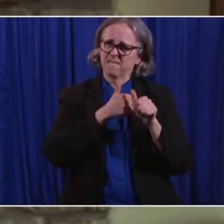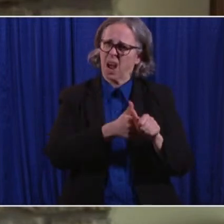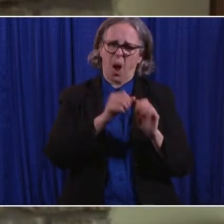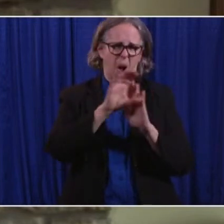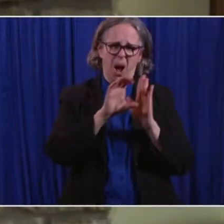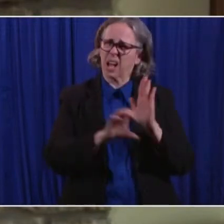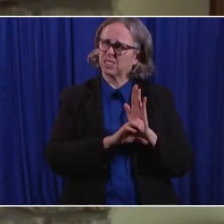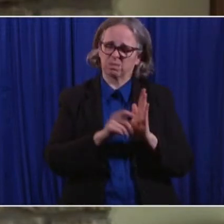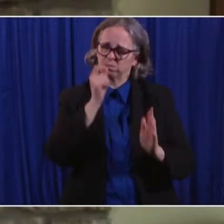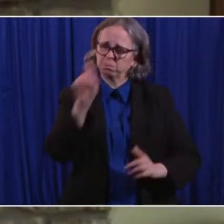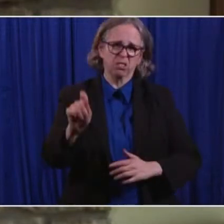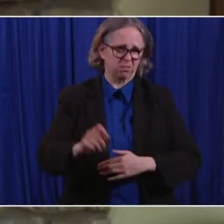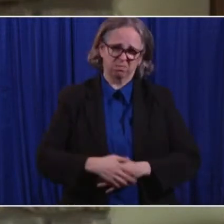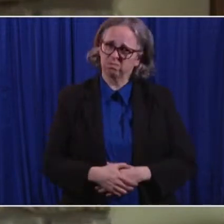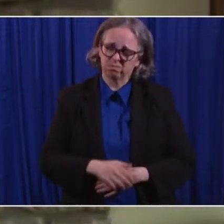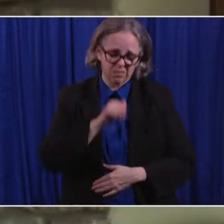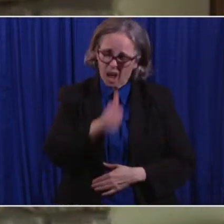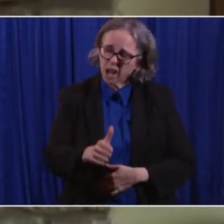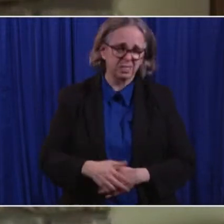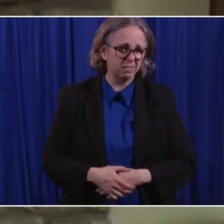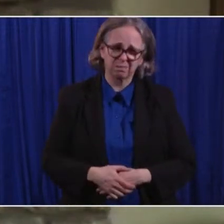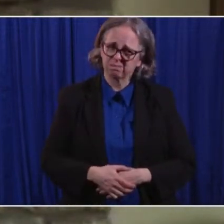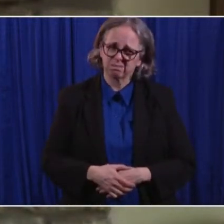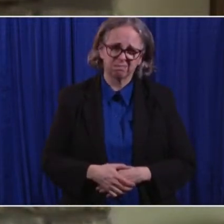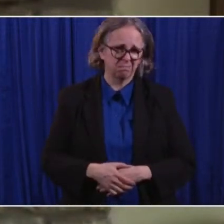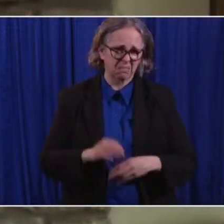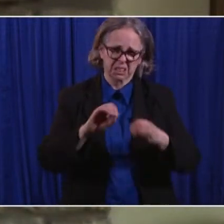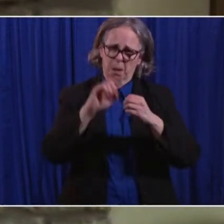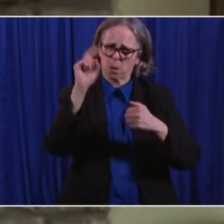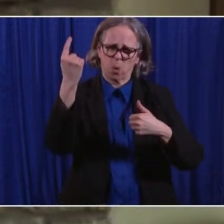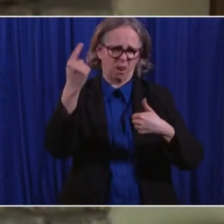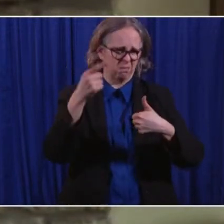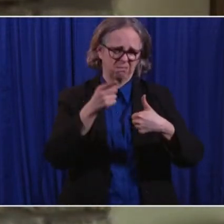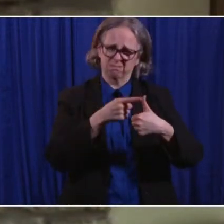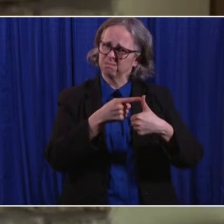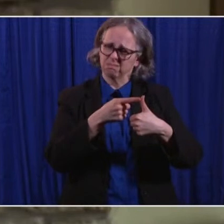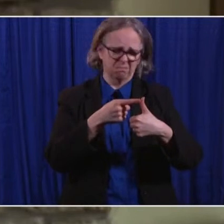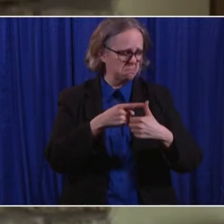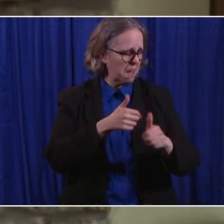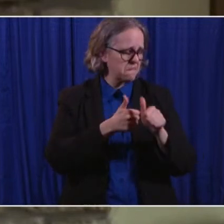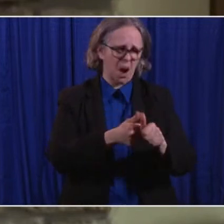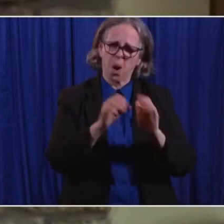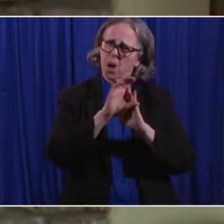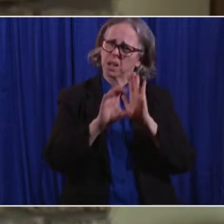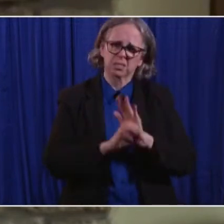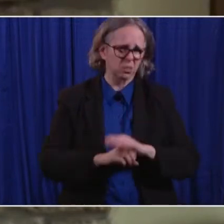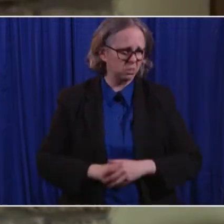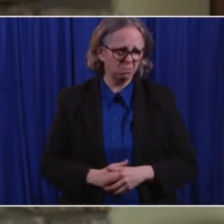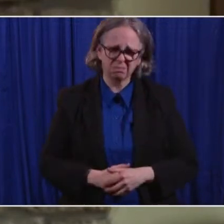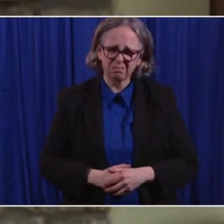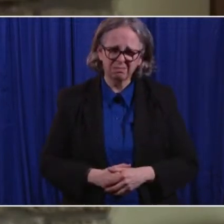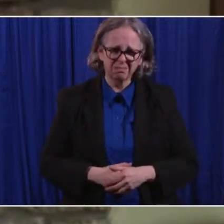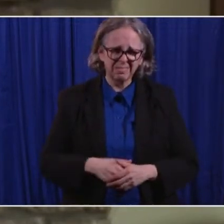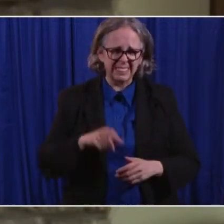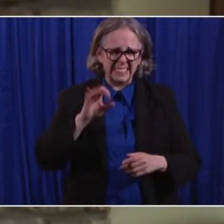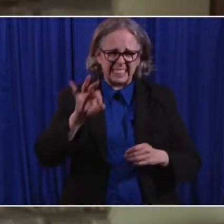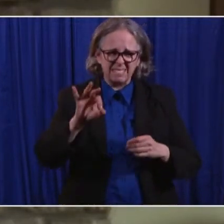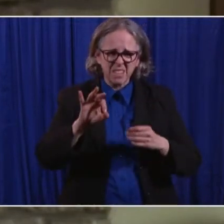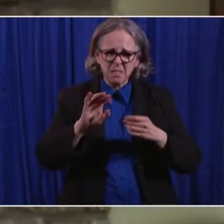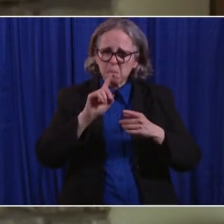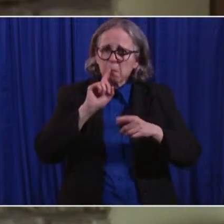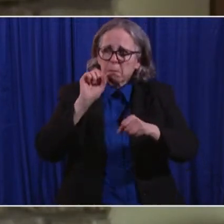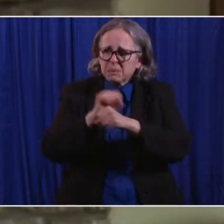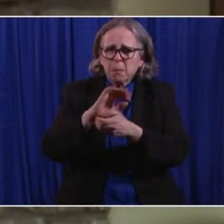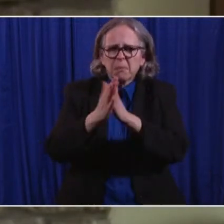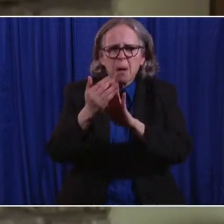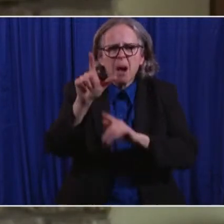That's where we have to start. If the bill became law, it would grant the General